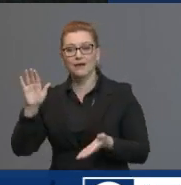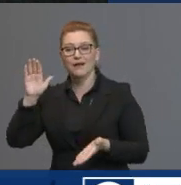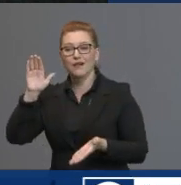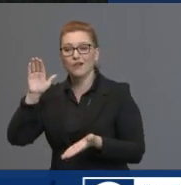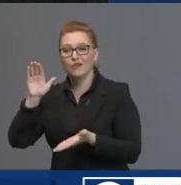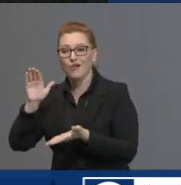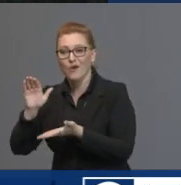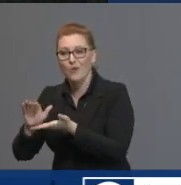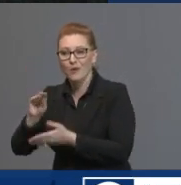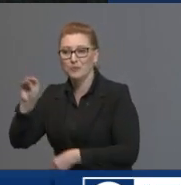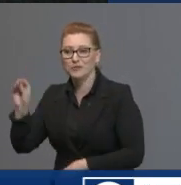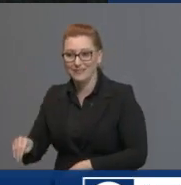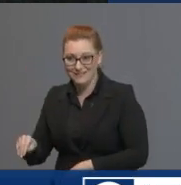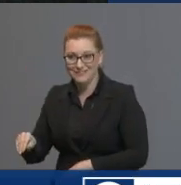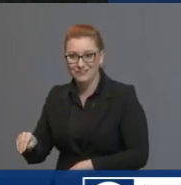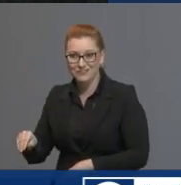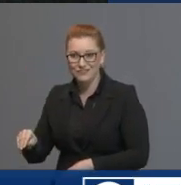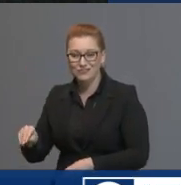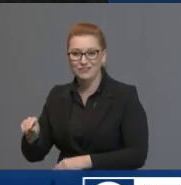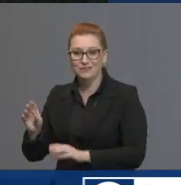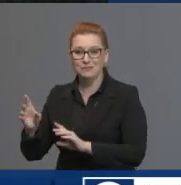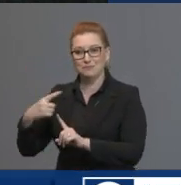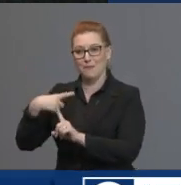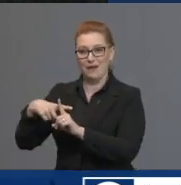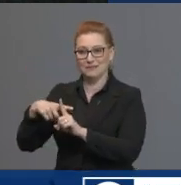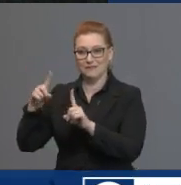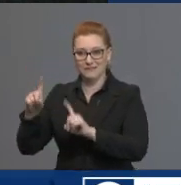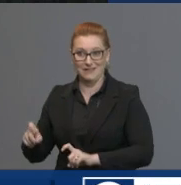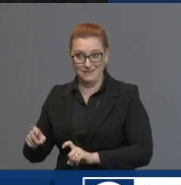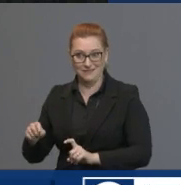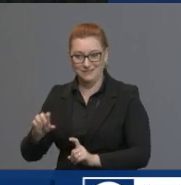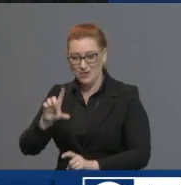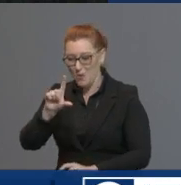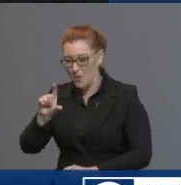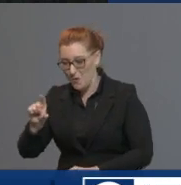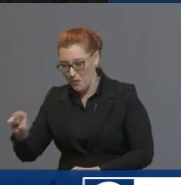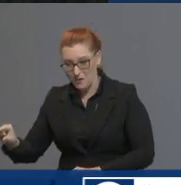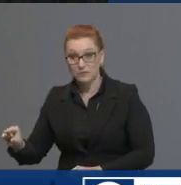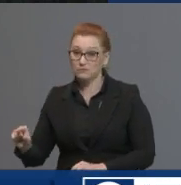testing positive for COVID-19.